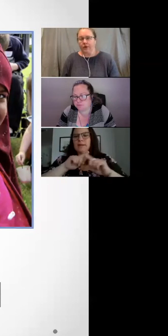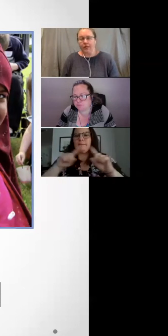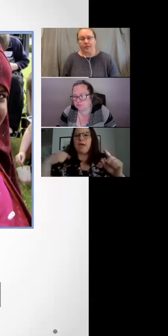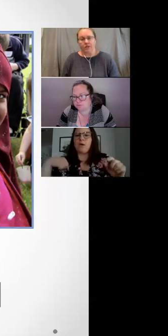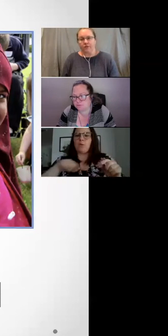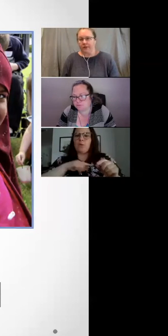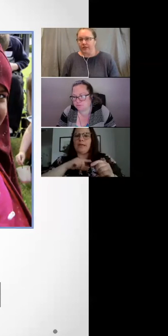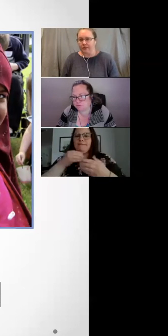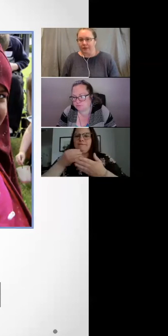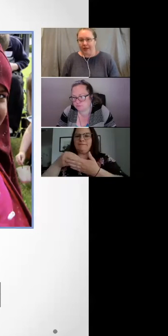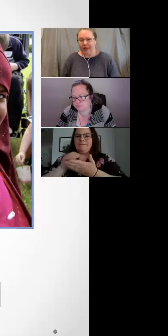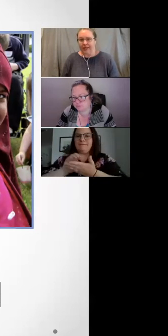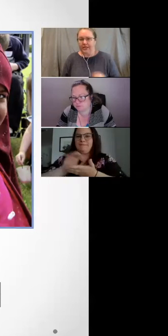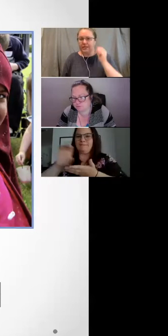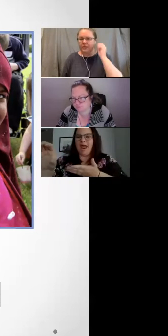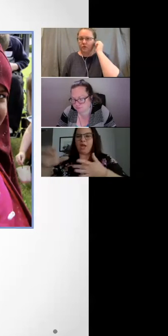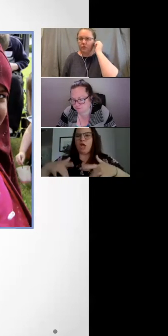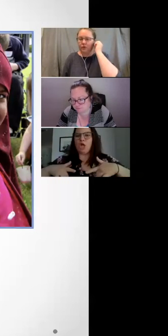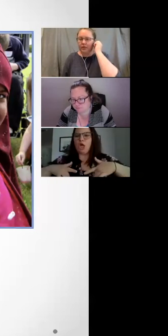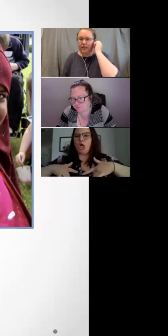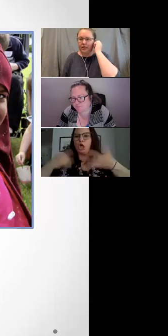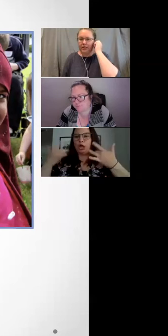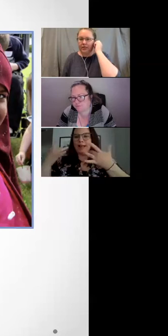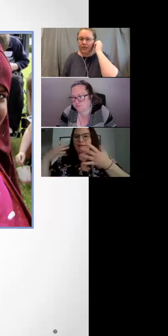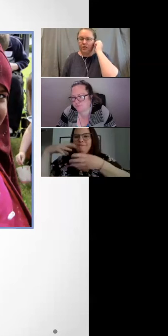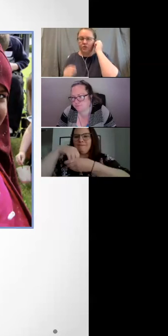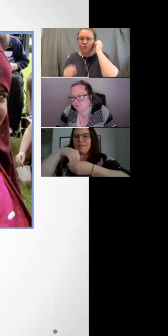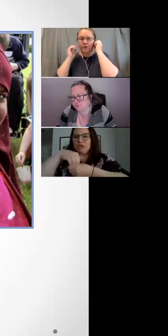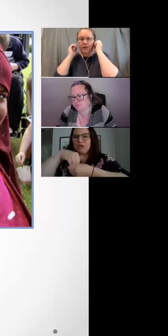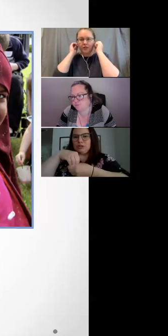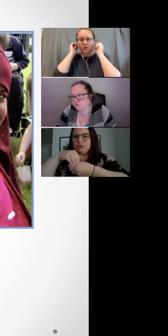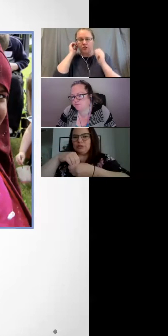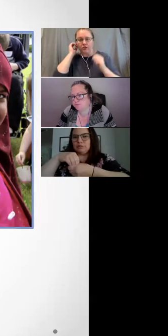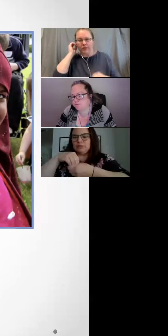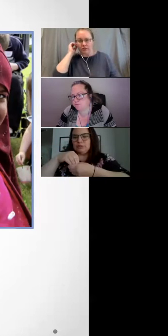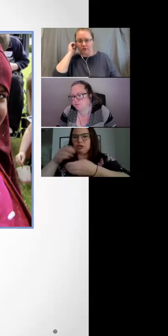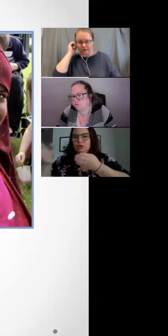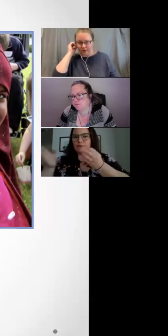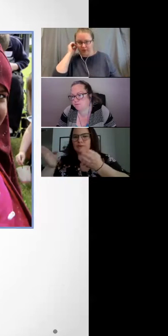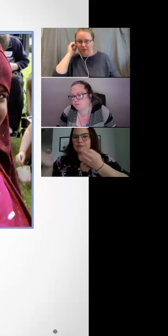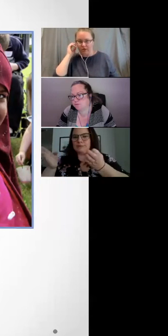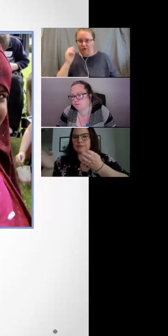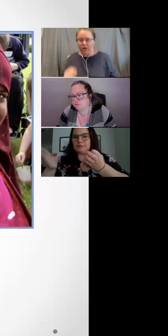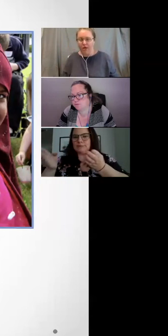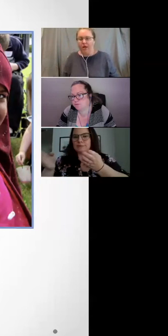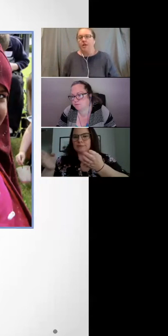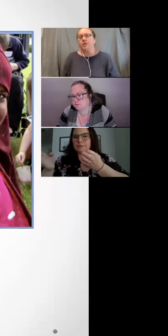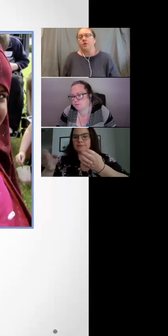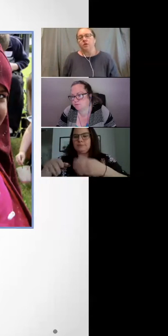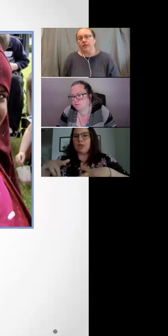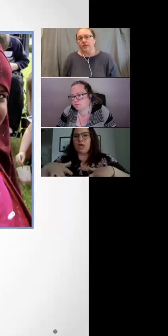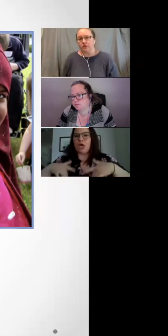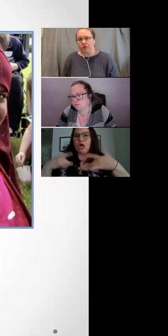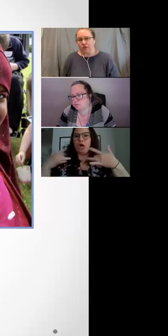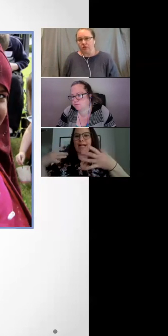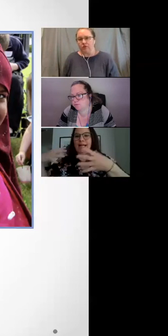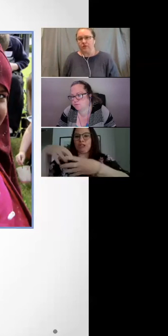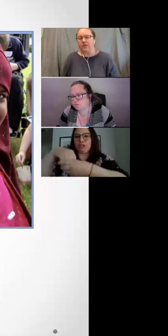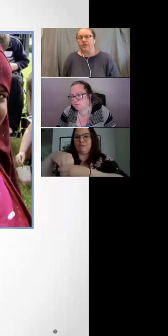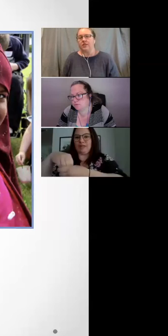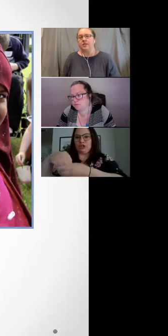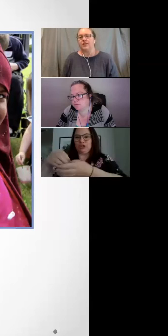So it is not funded by us. We do fund early intervention though. So early